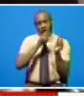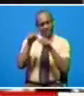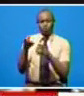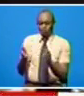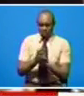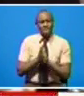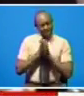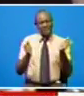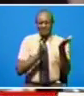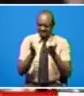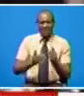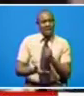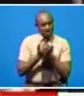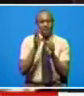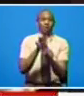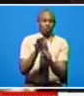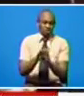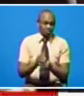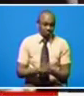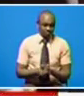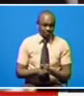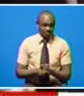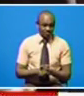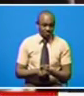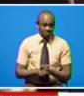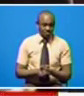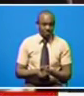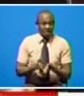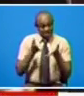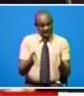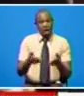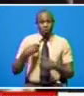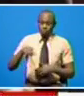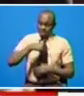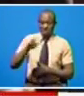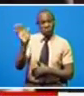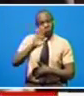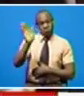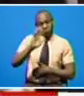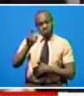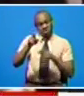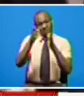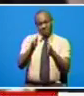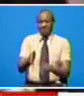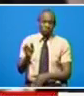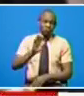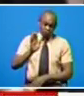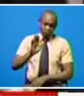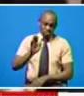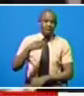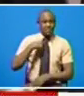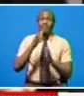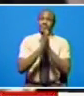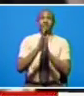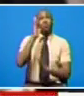public servants. As we bid farewell to this great Kenyan, I pray